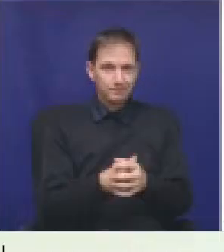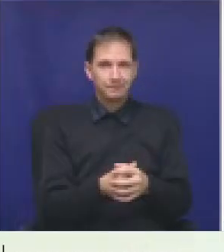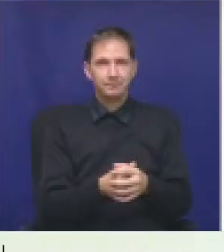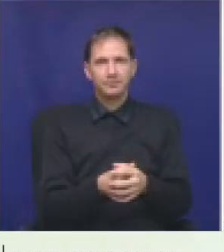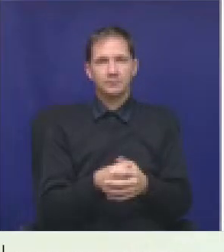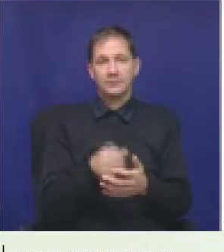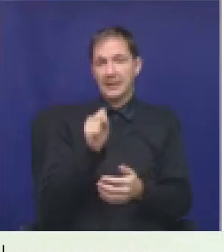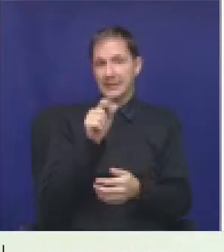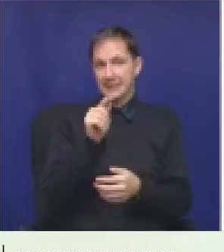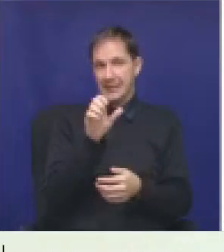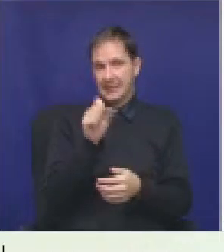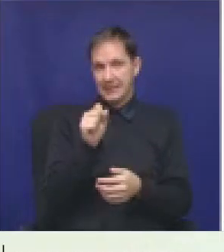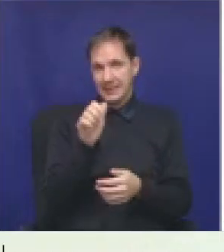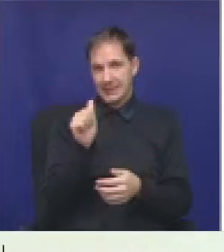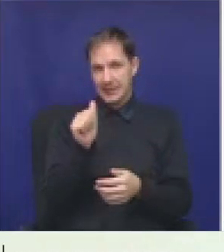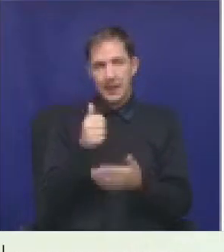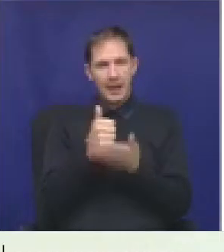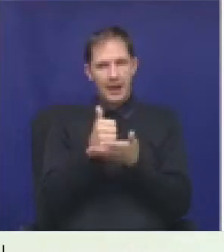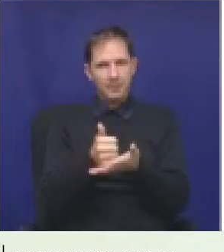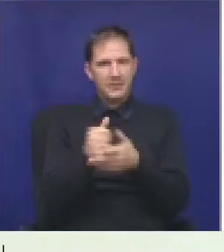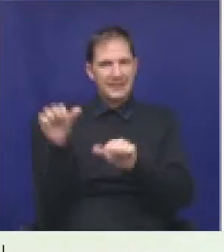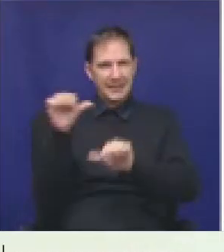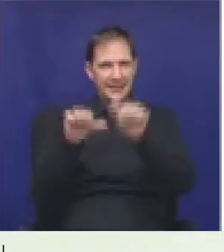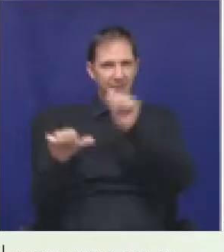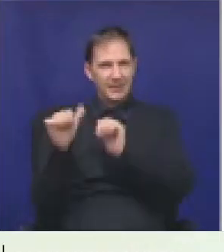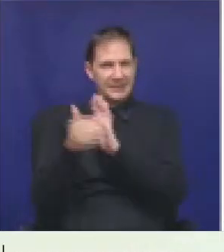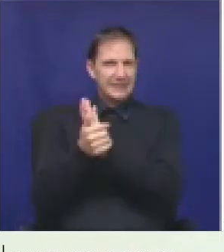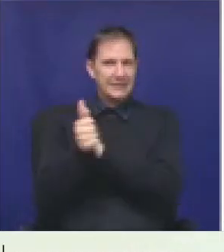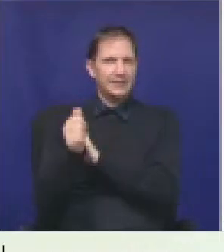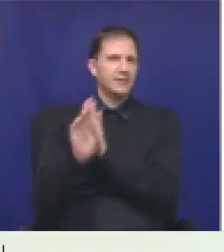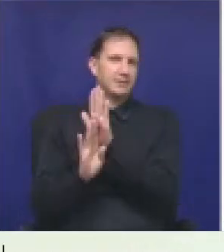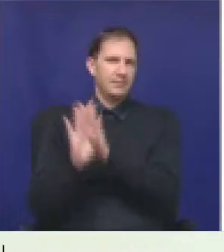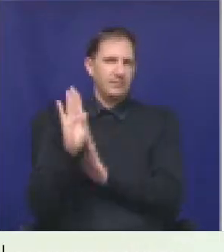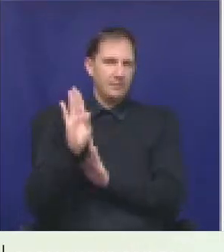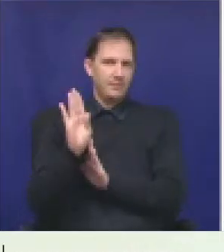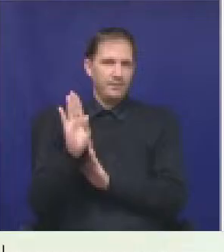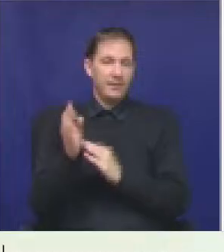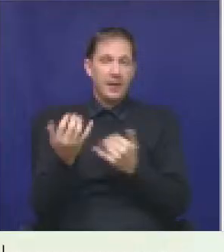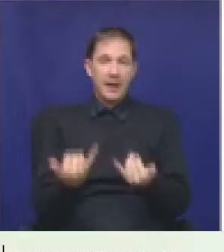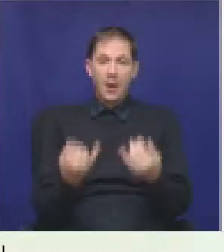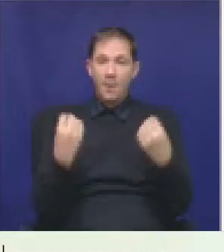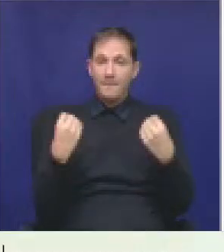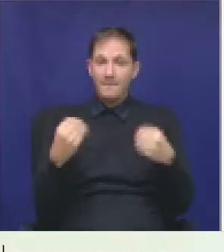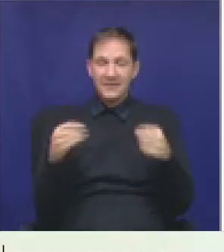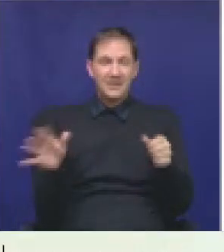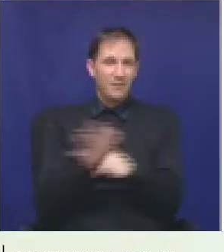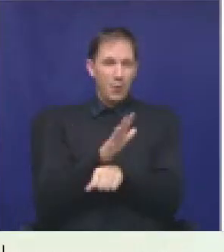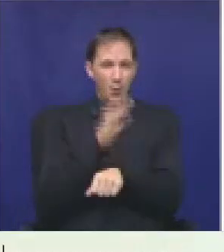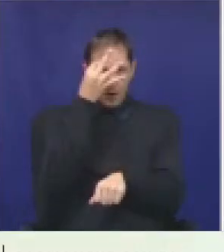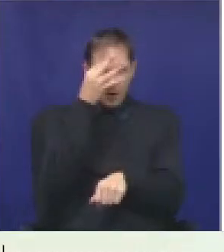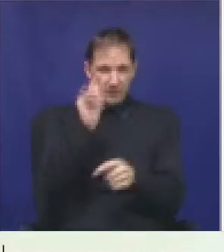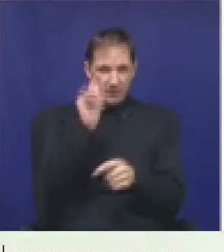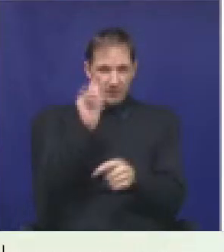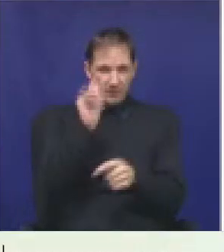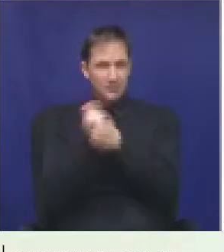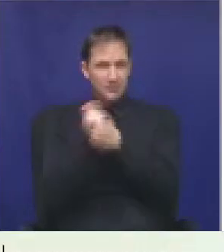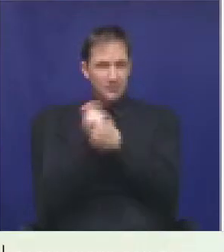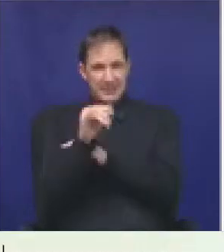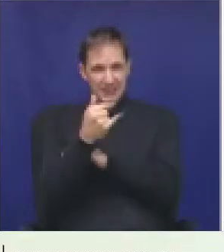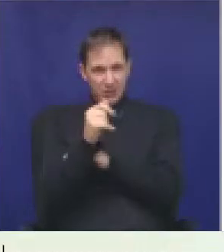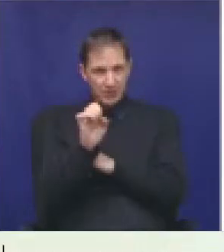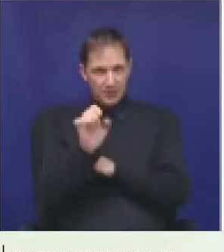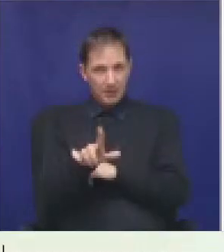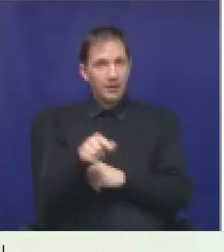to scientific skills development. And when we are in this period of digitization and big data, Stats SA should serve as